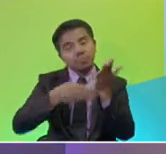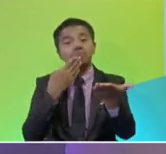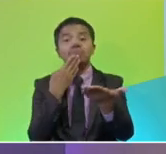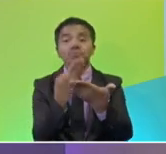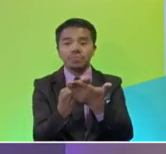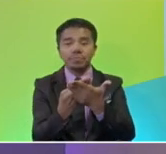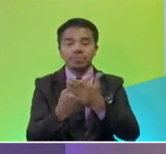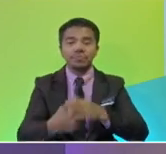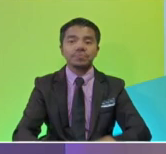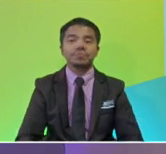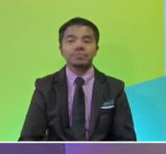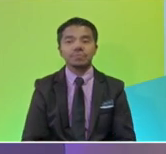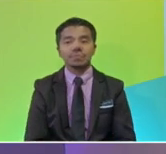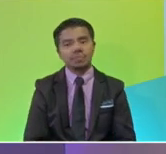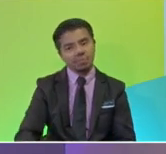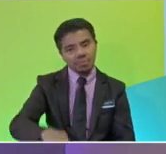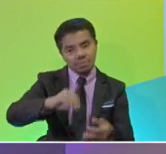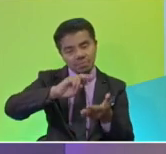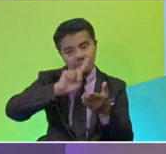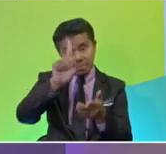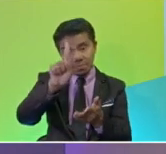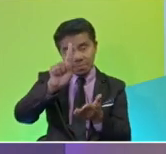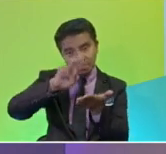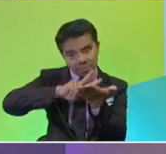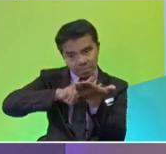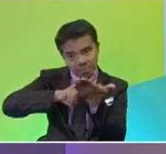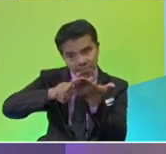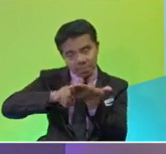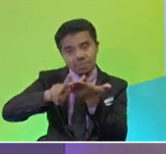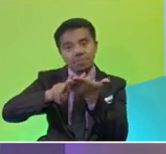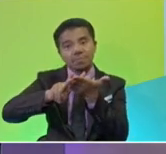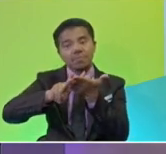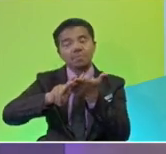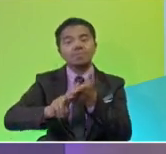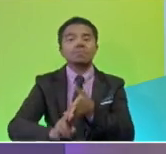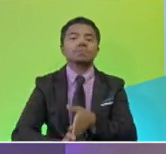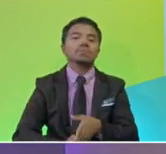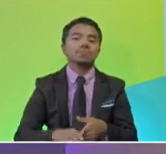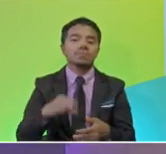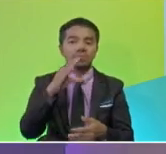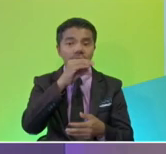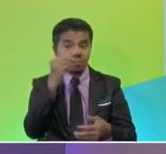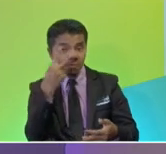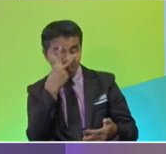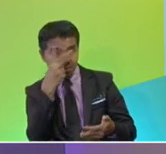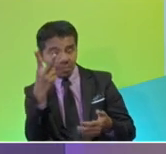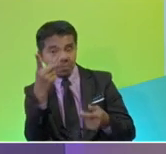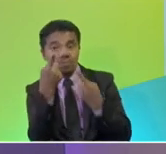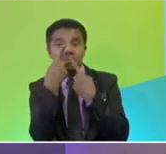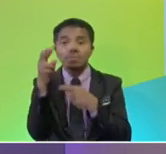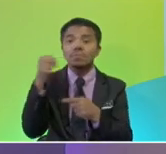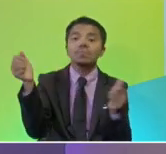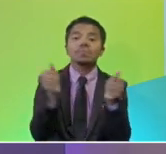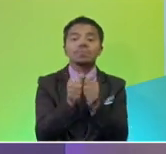need to do the first reading and then you look at the question and then you go for the second reading because you already know the specific information that you